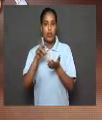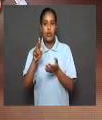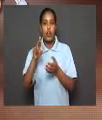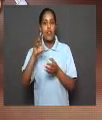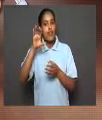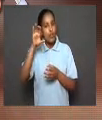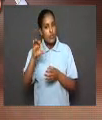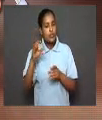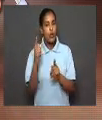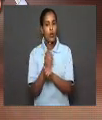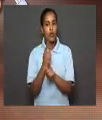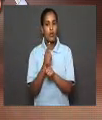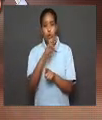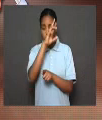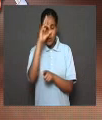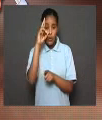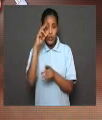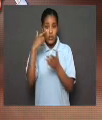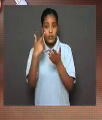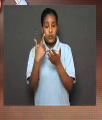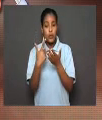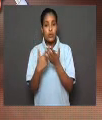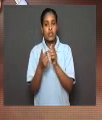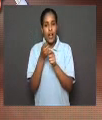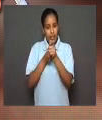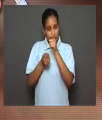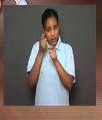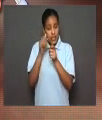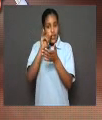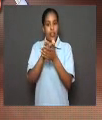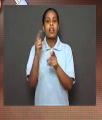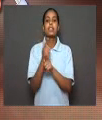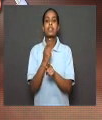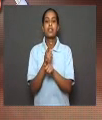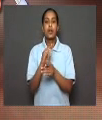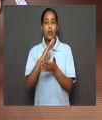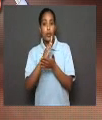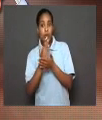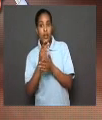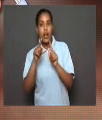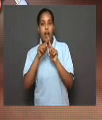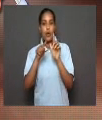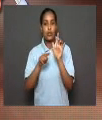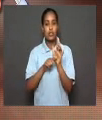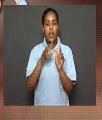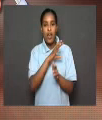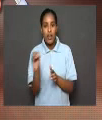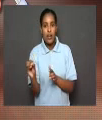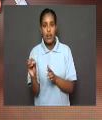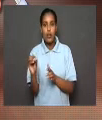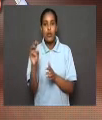Intermolecular forces occur because of the attraction that exists between